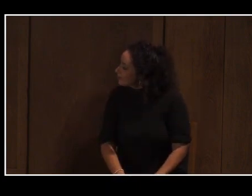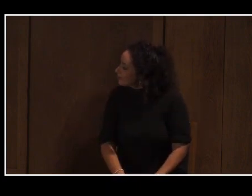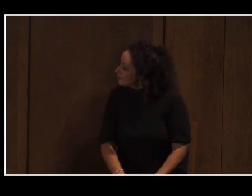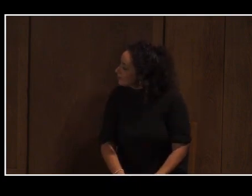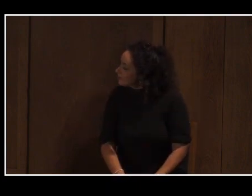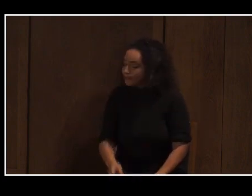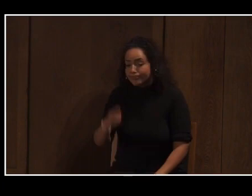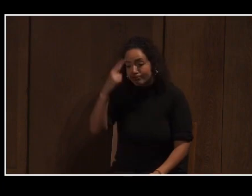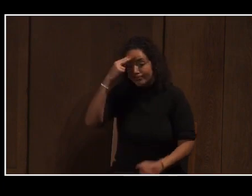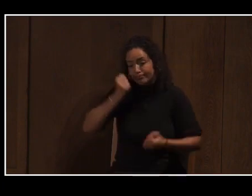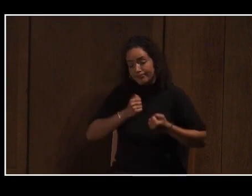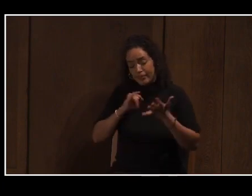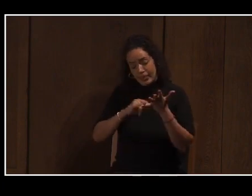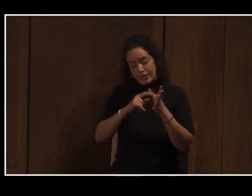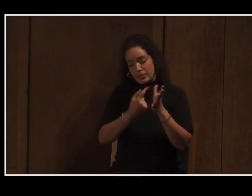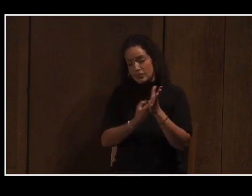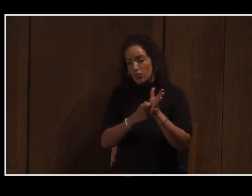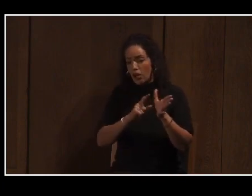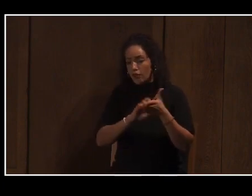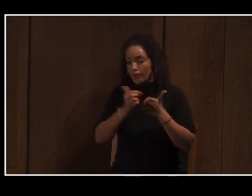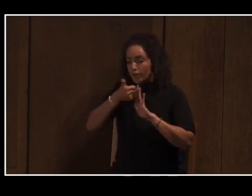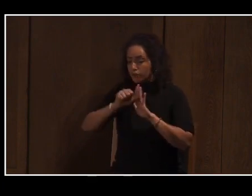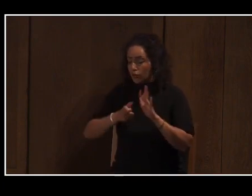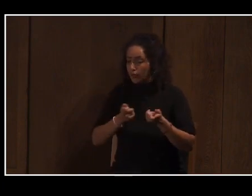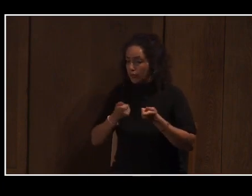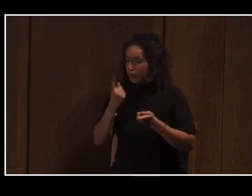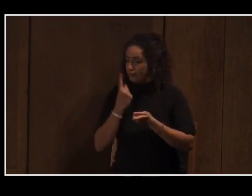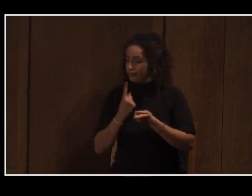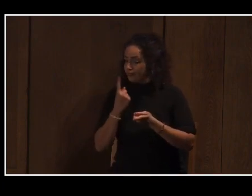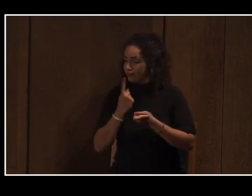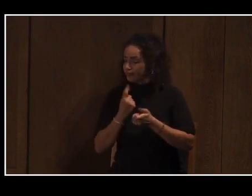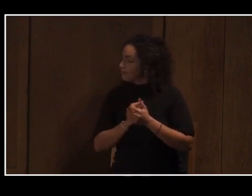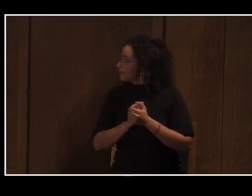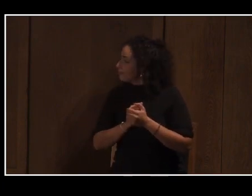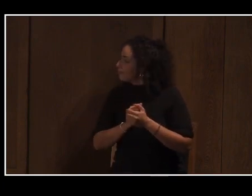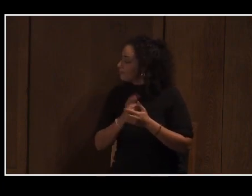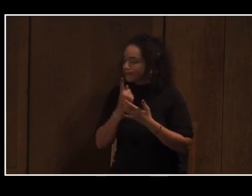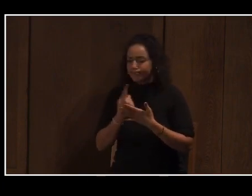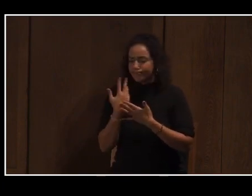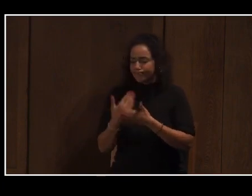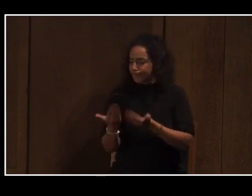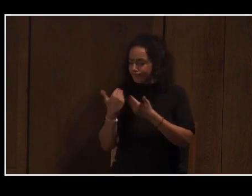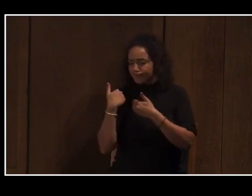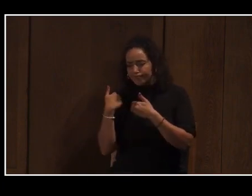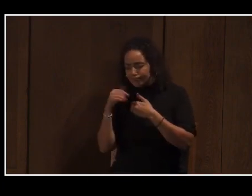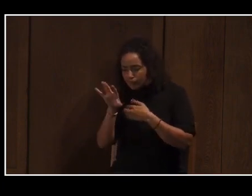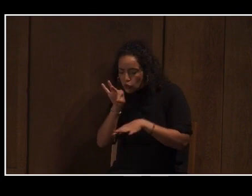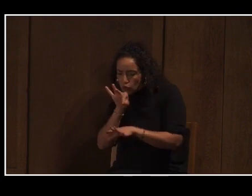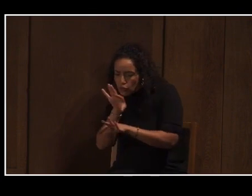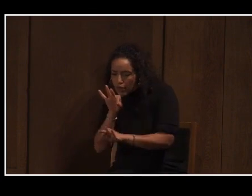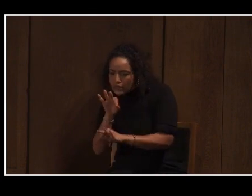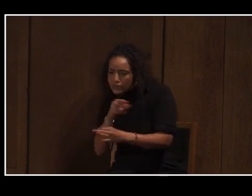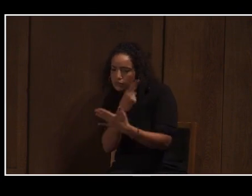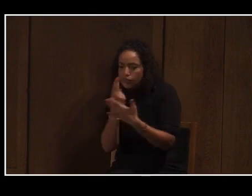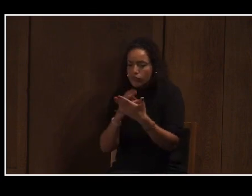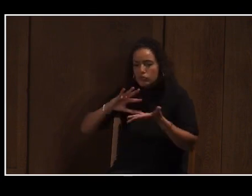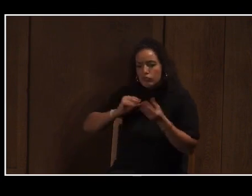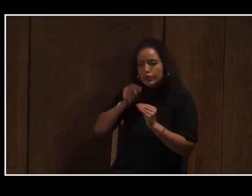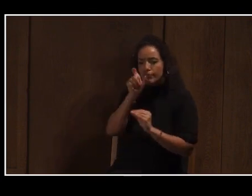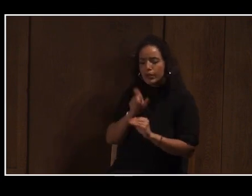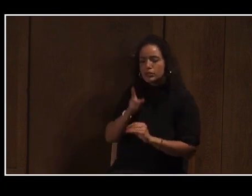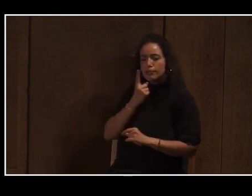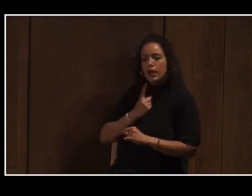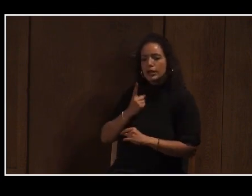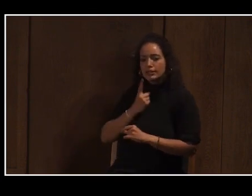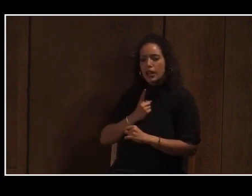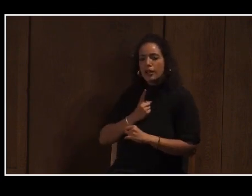I'm Sarah, HJL's program coordinator, and as someone who's been curating and an artist myself, I was told to make this brief